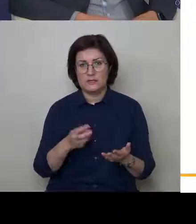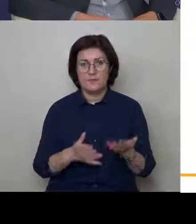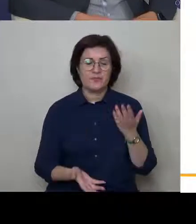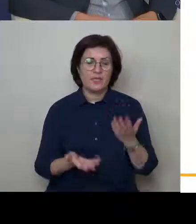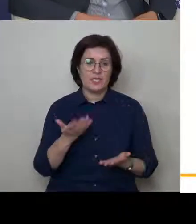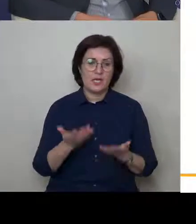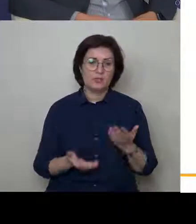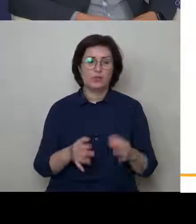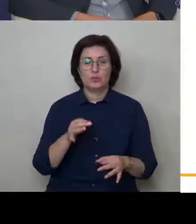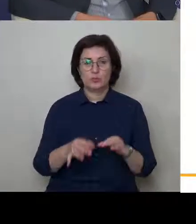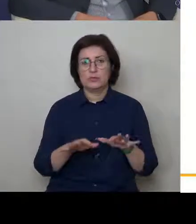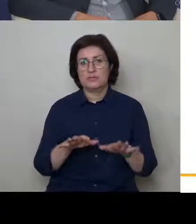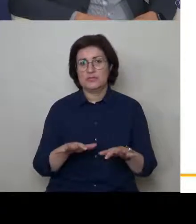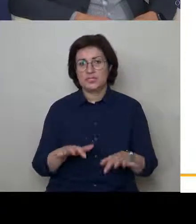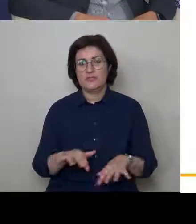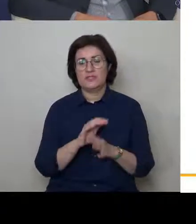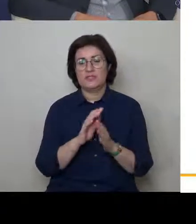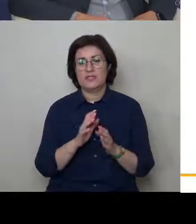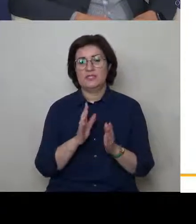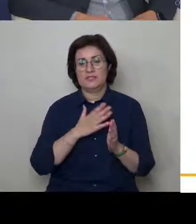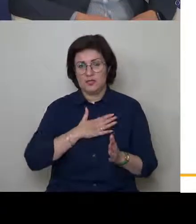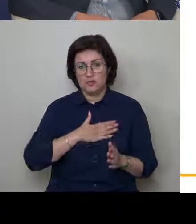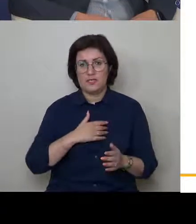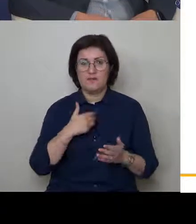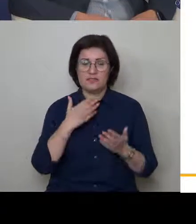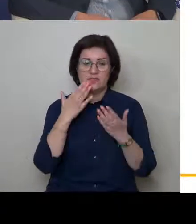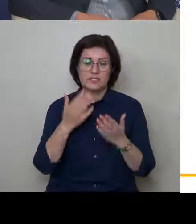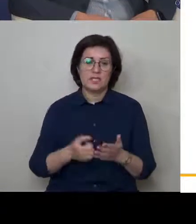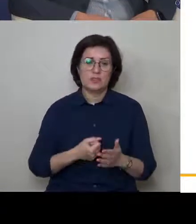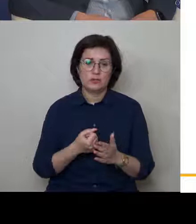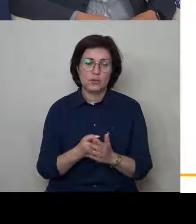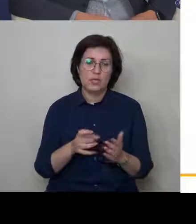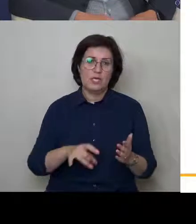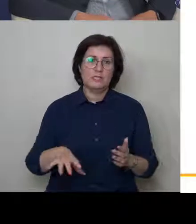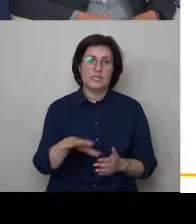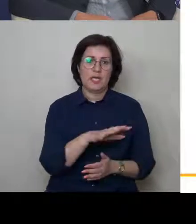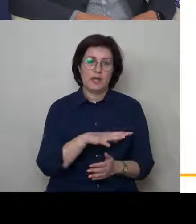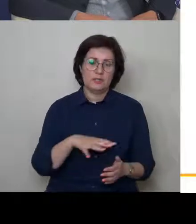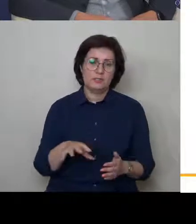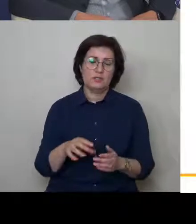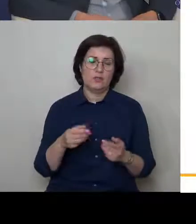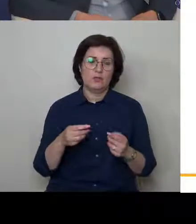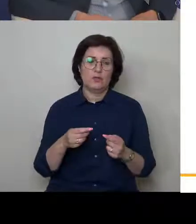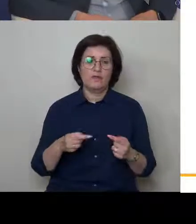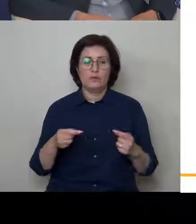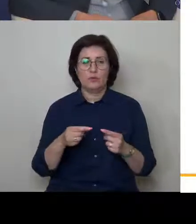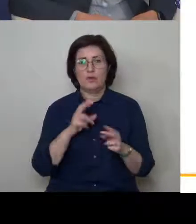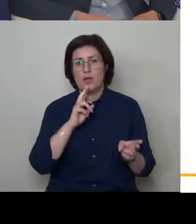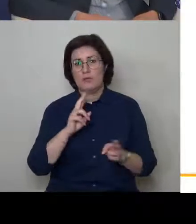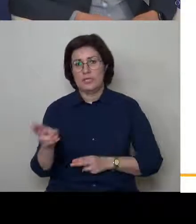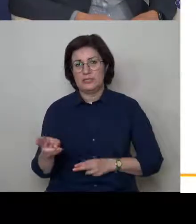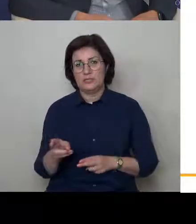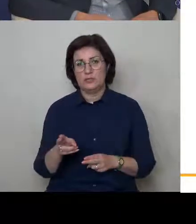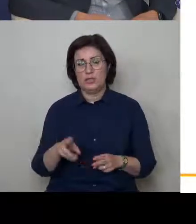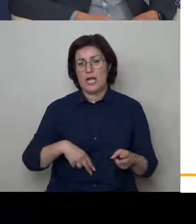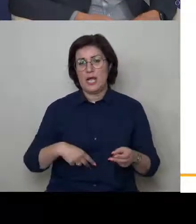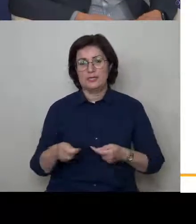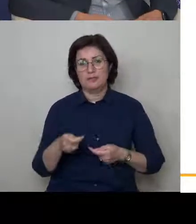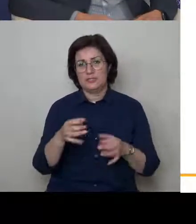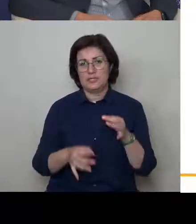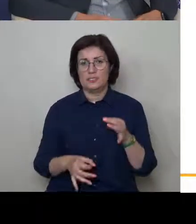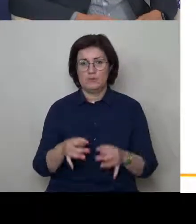go to the first instance court, and if you disagree, you go to the Court of Appeal, and if you